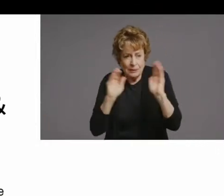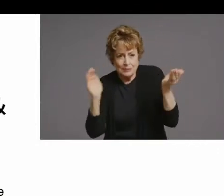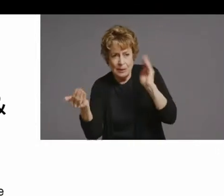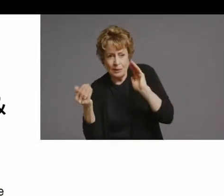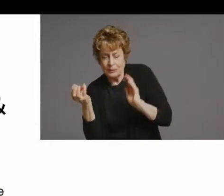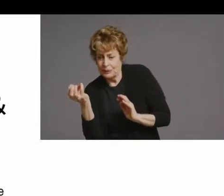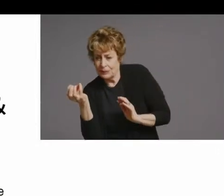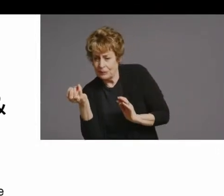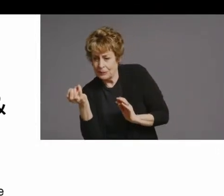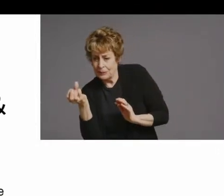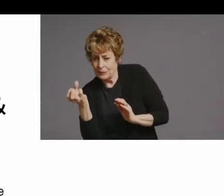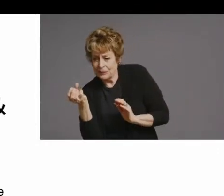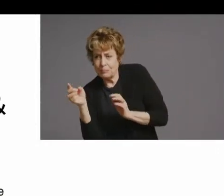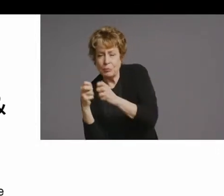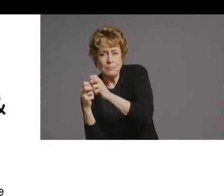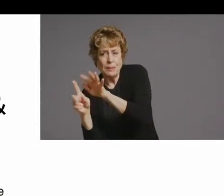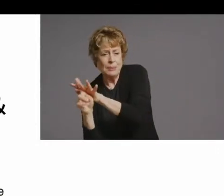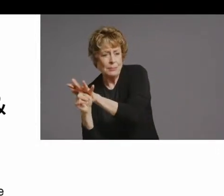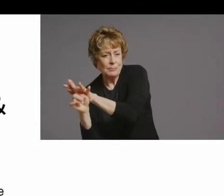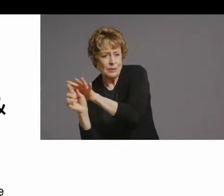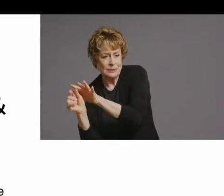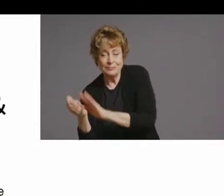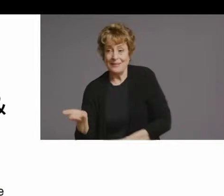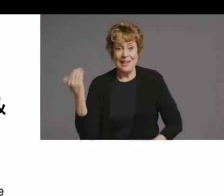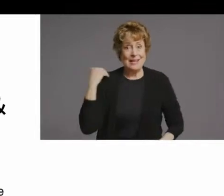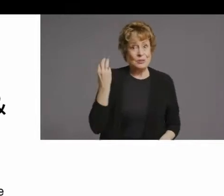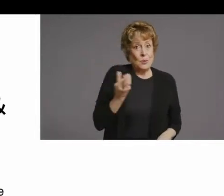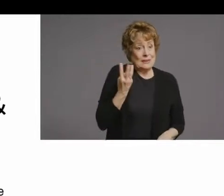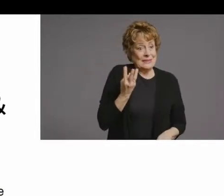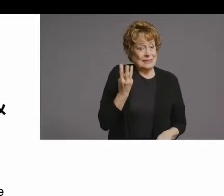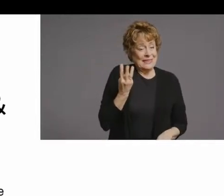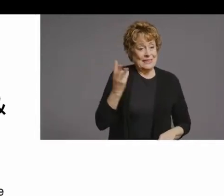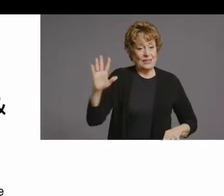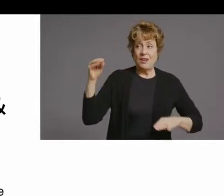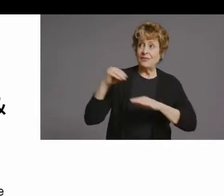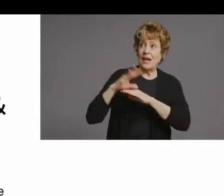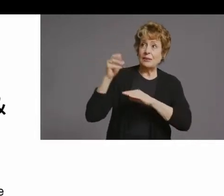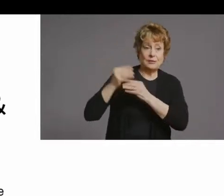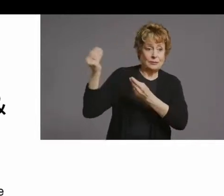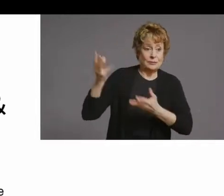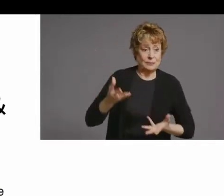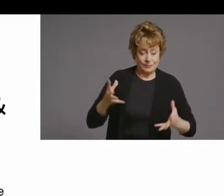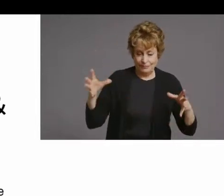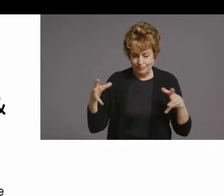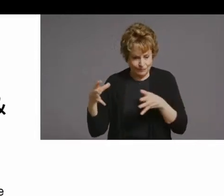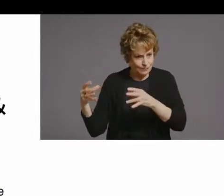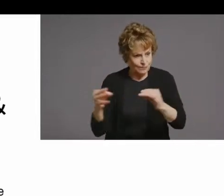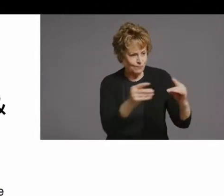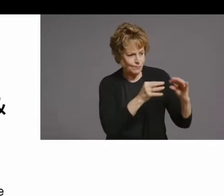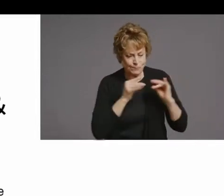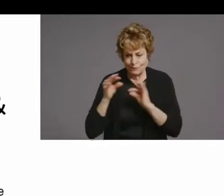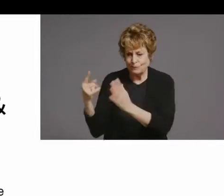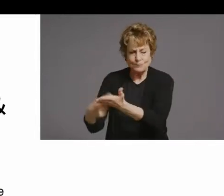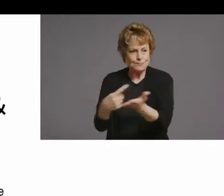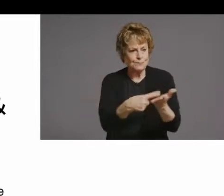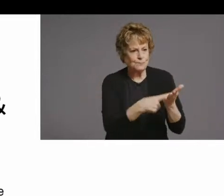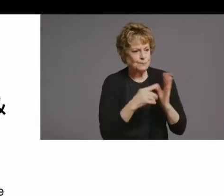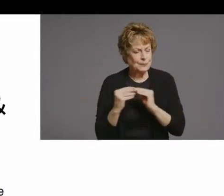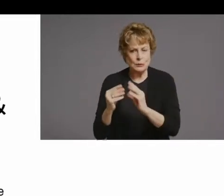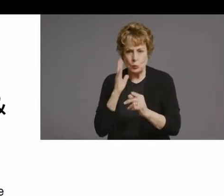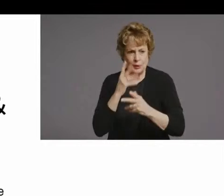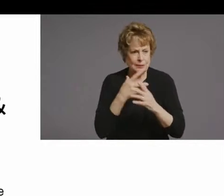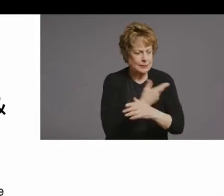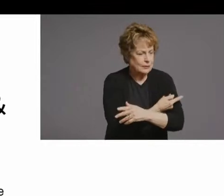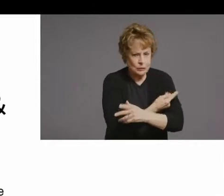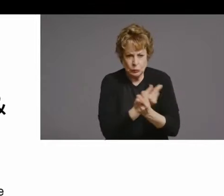On Wednesday, the CDC convened the Advisory Committee on Immunization Practices. That group is the one that makes the